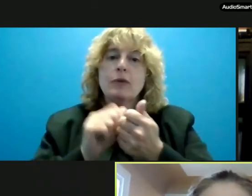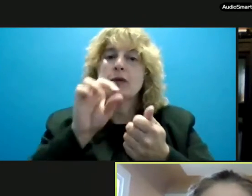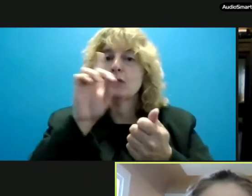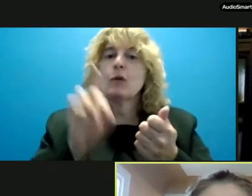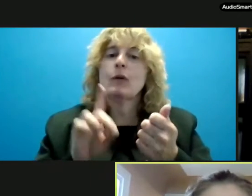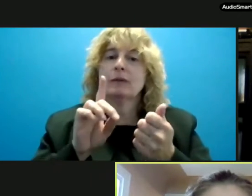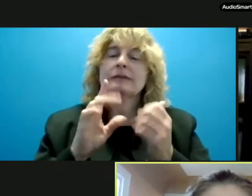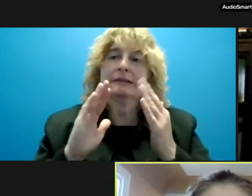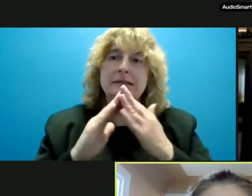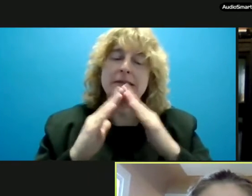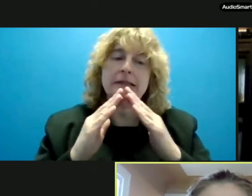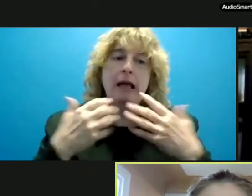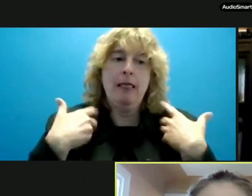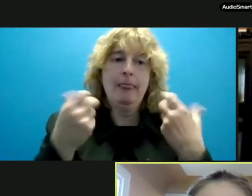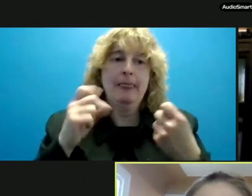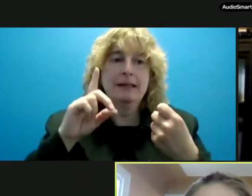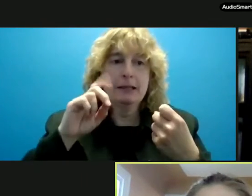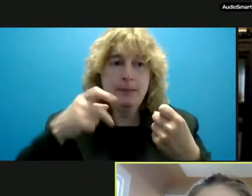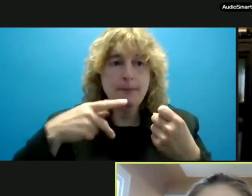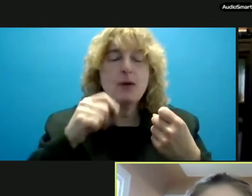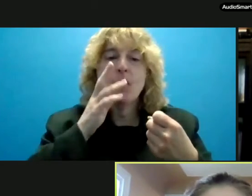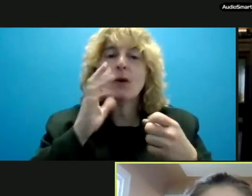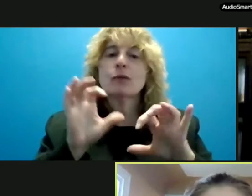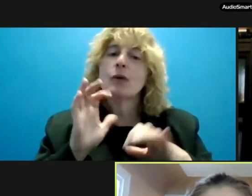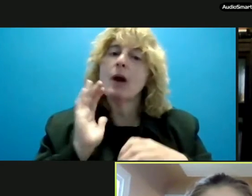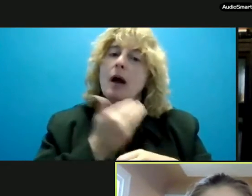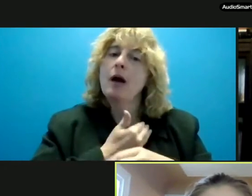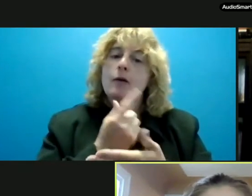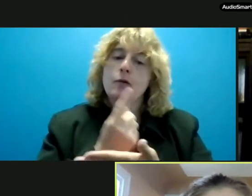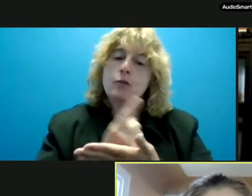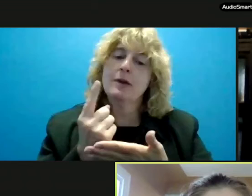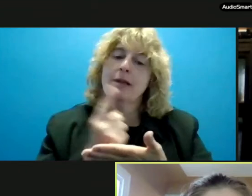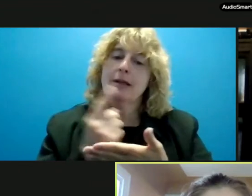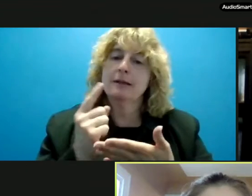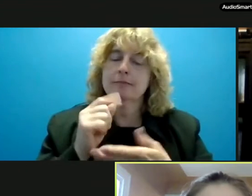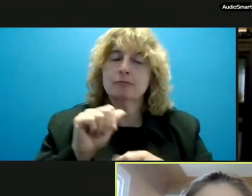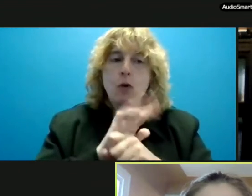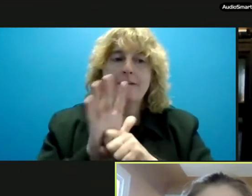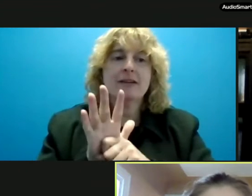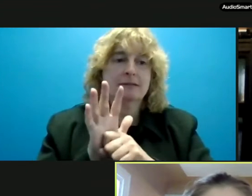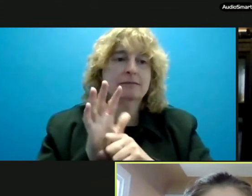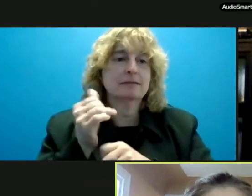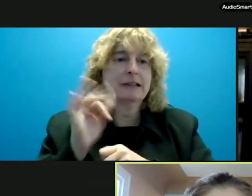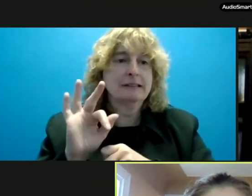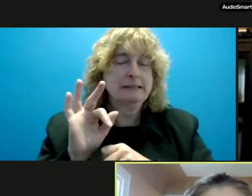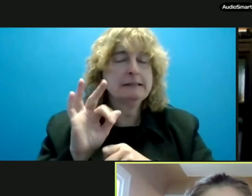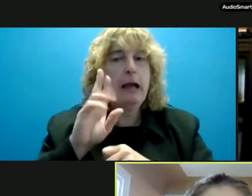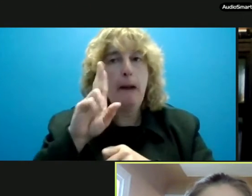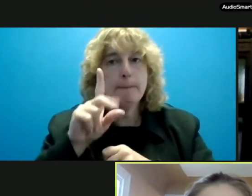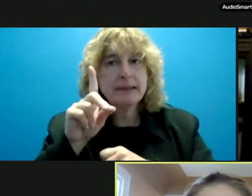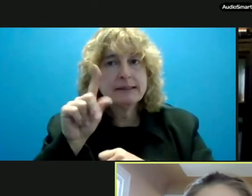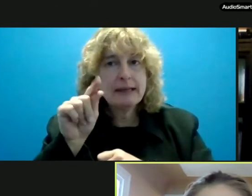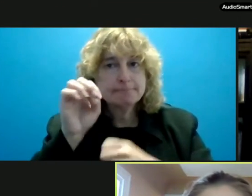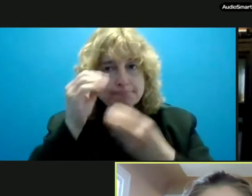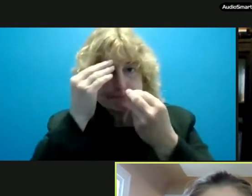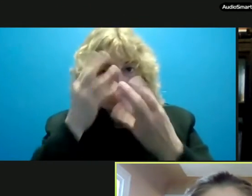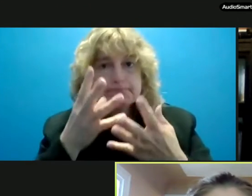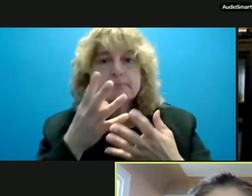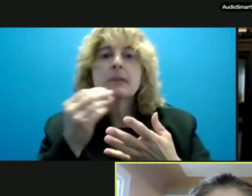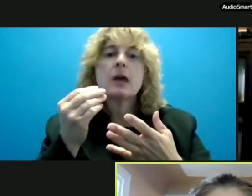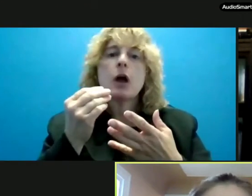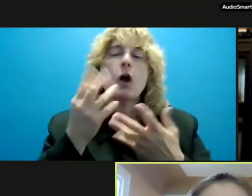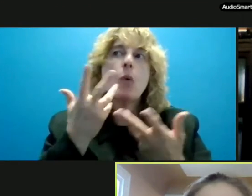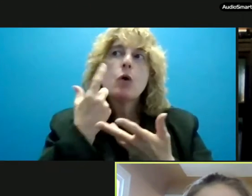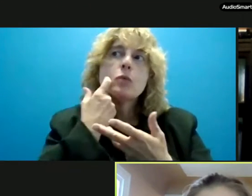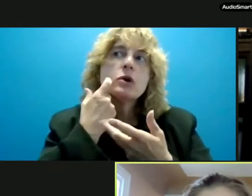weekly COVID-19 update. As well as provide some more information on the recent changes in wearing masks around